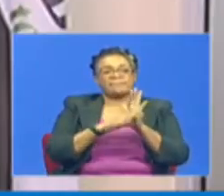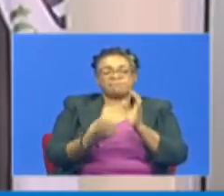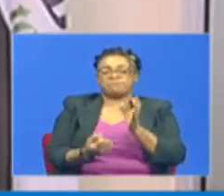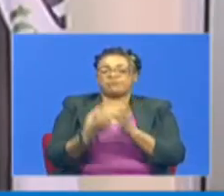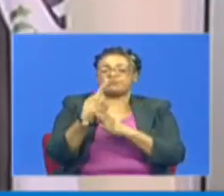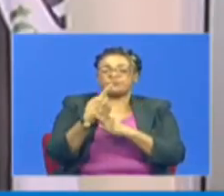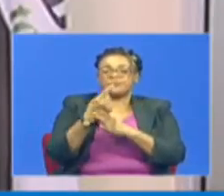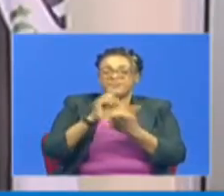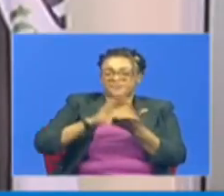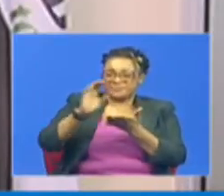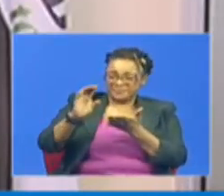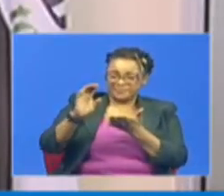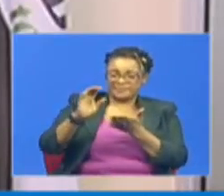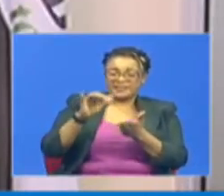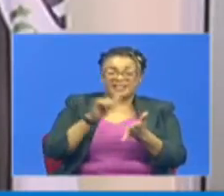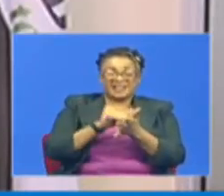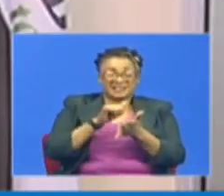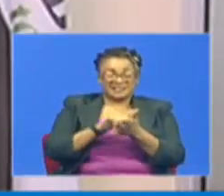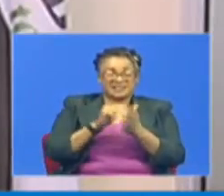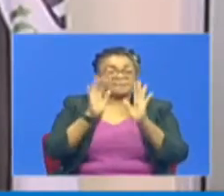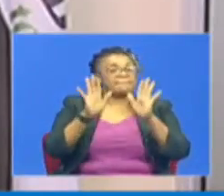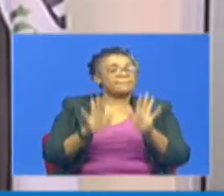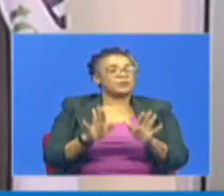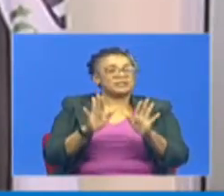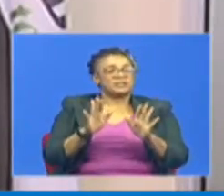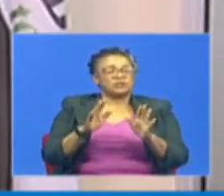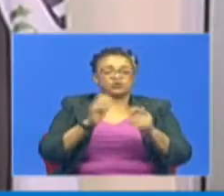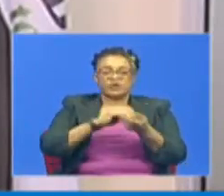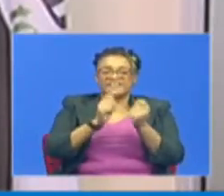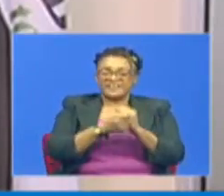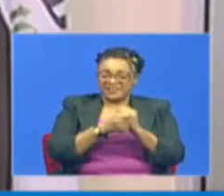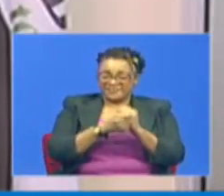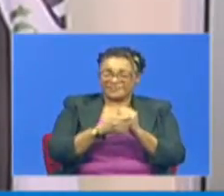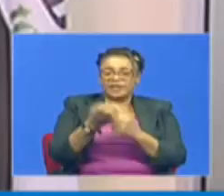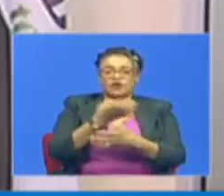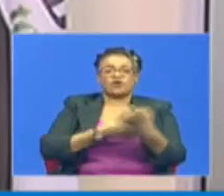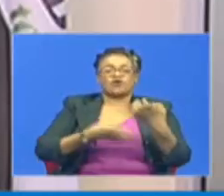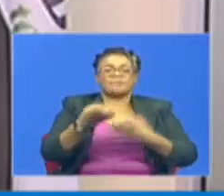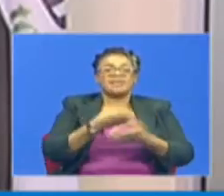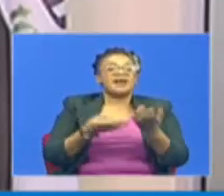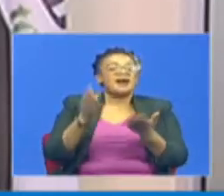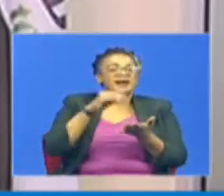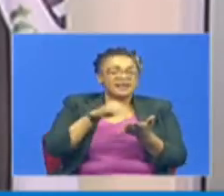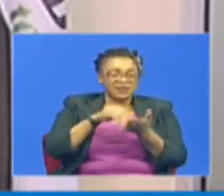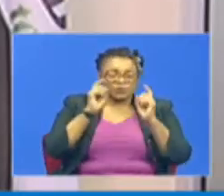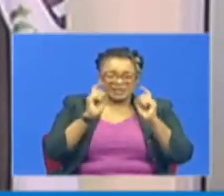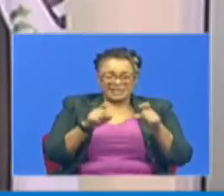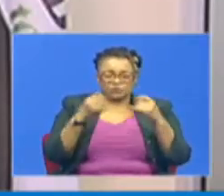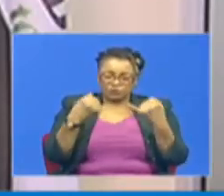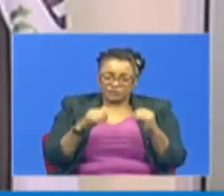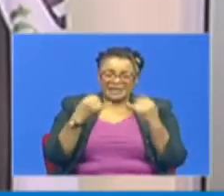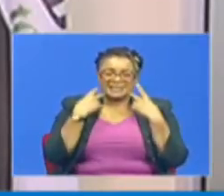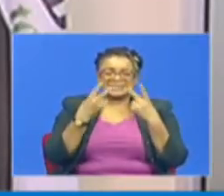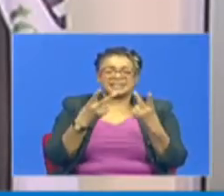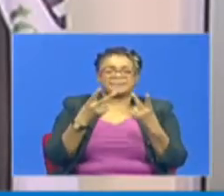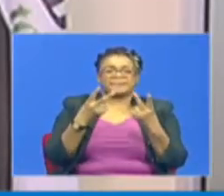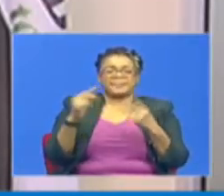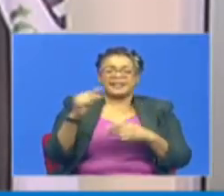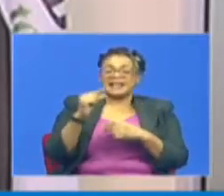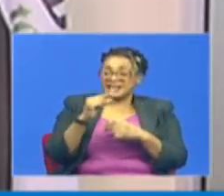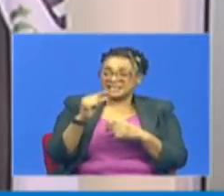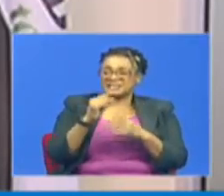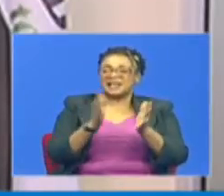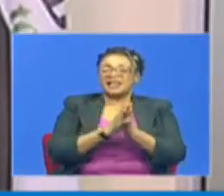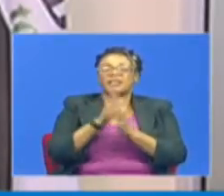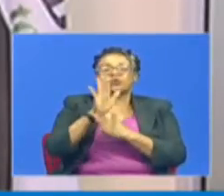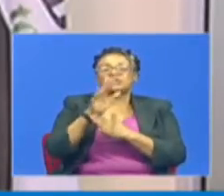scheme, and that is very important to come and revive the economy. Again, we need to look at grants and subsidies.